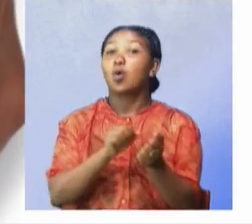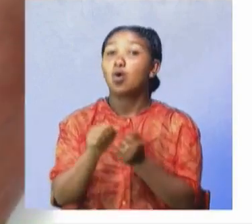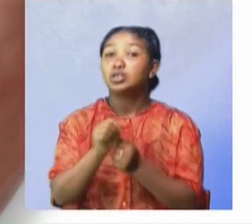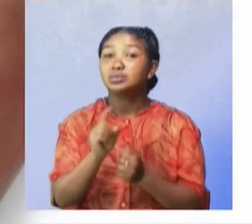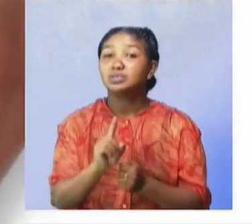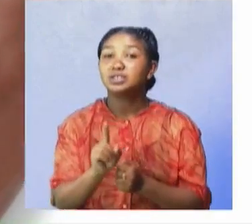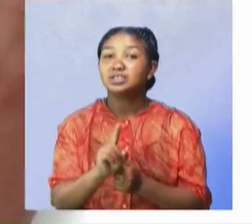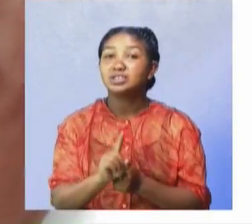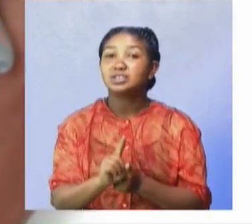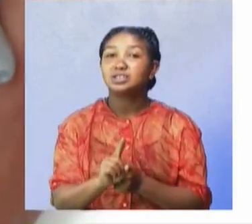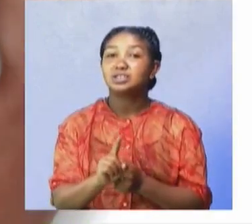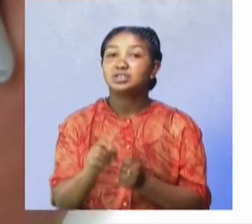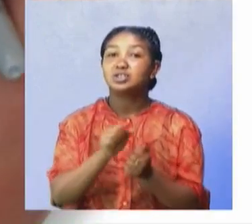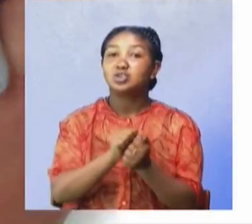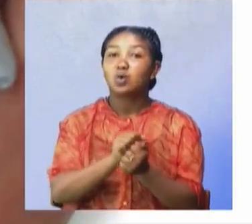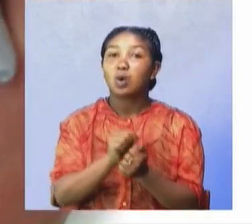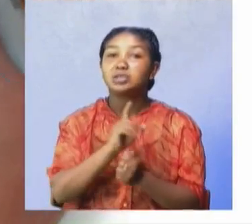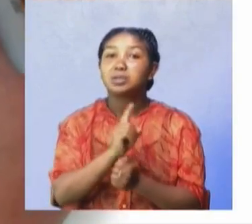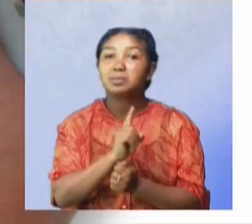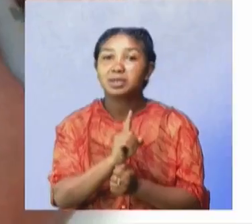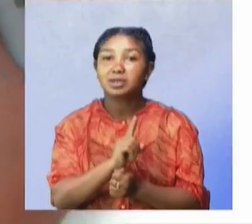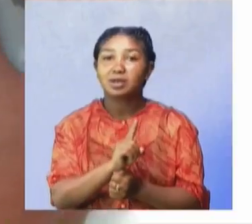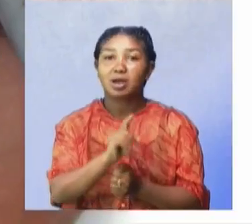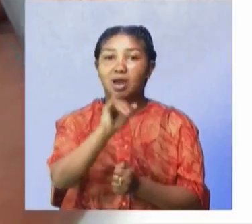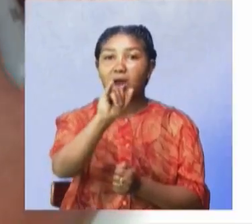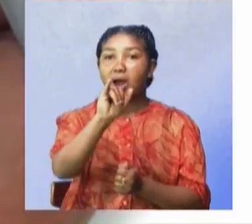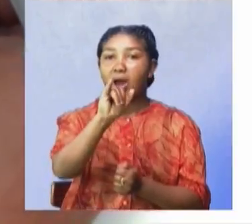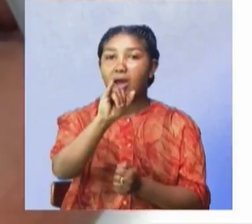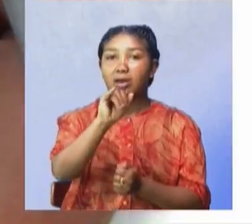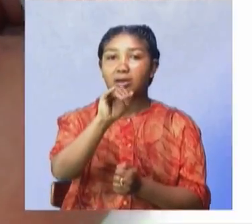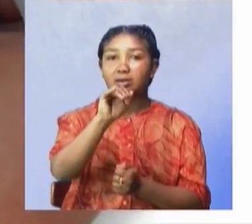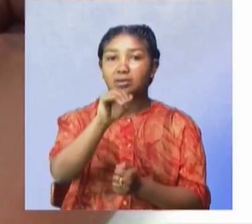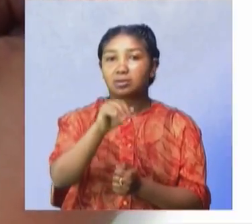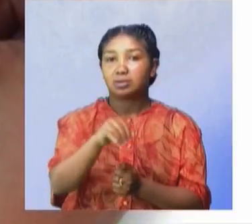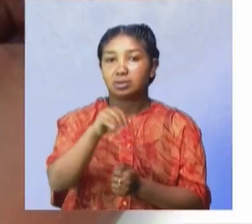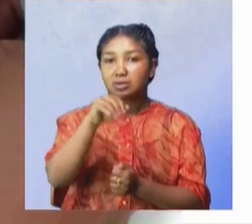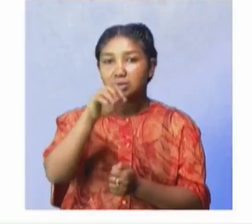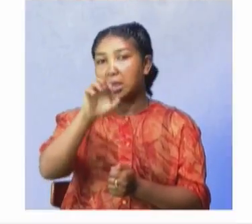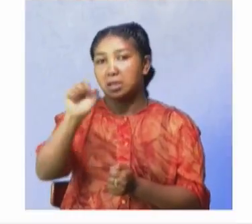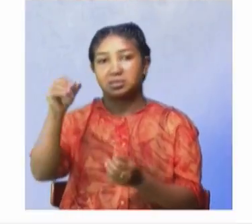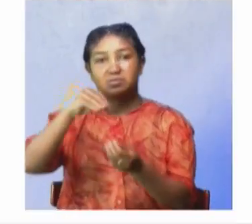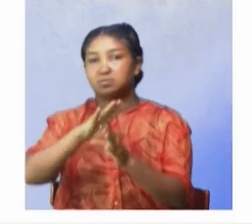we are going to do is easily add es, washes.